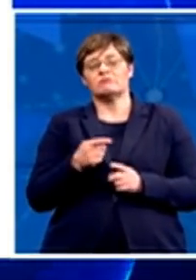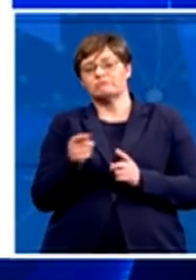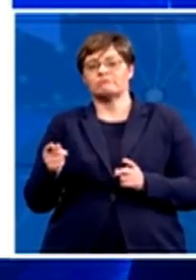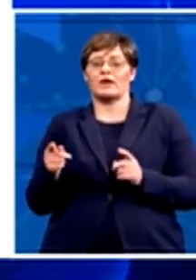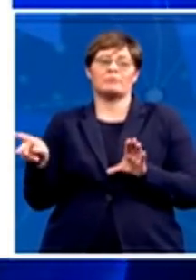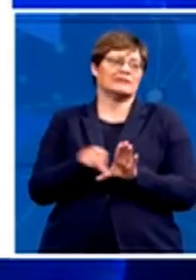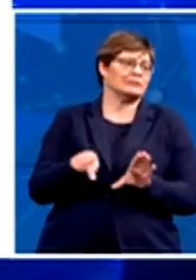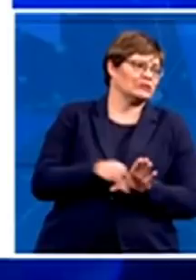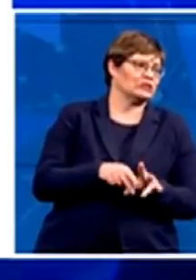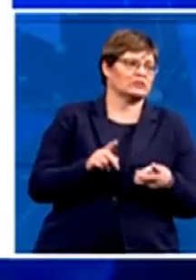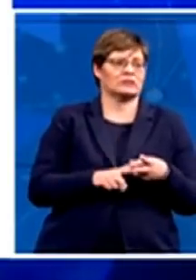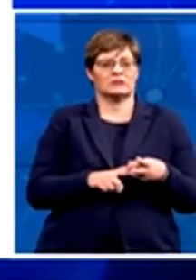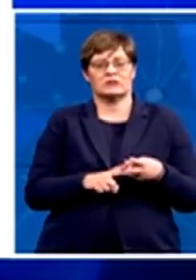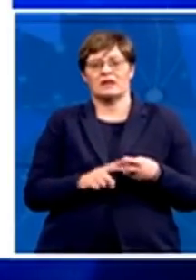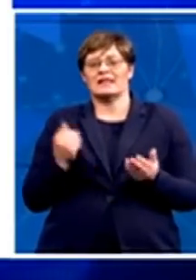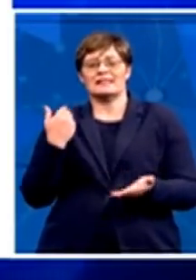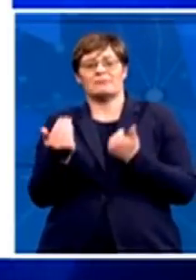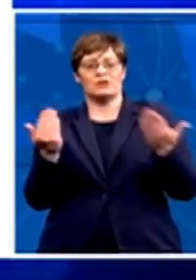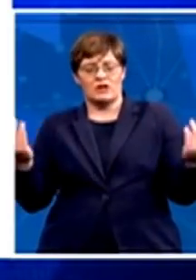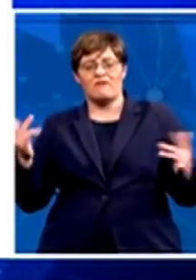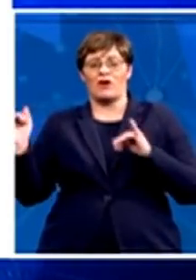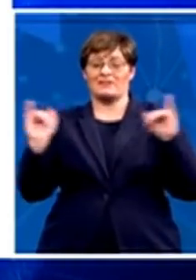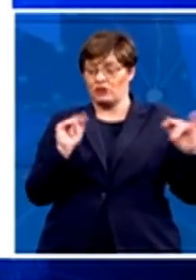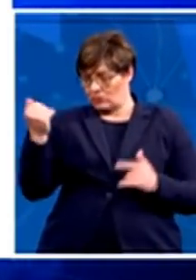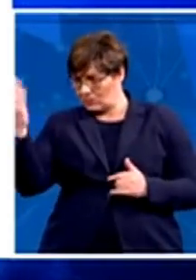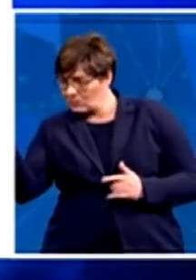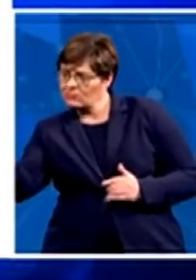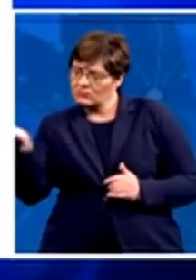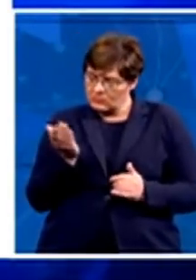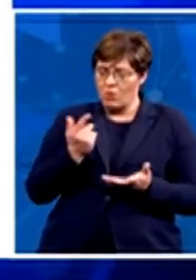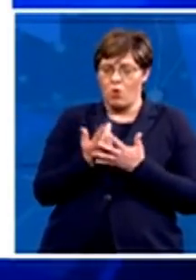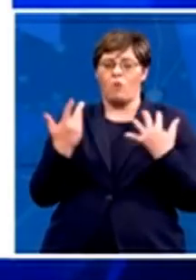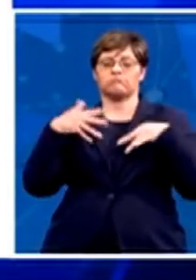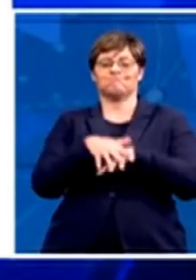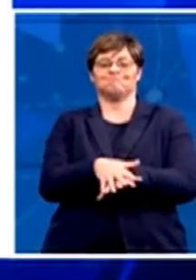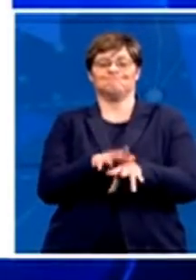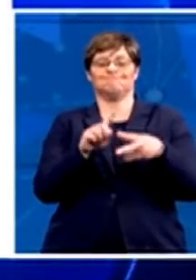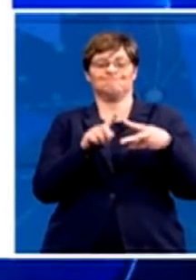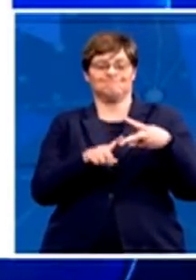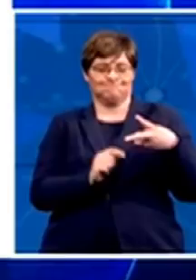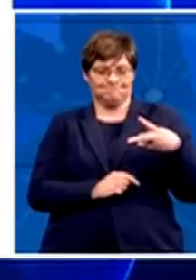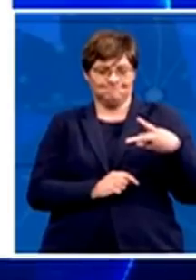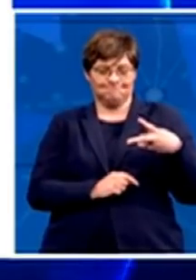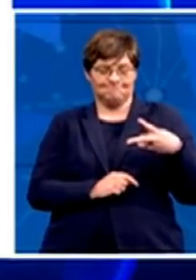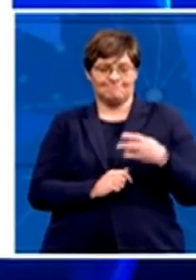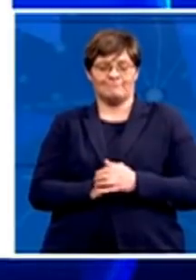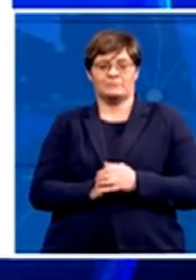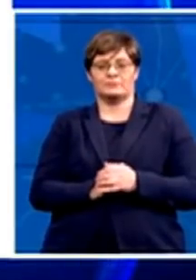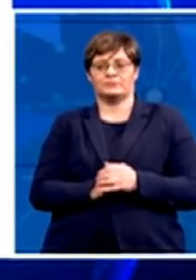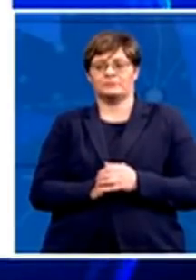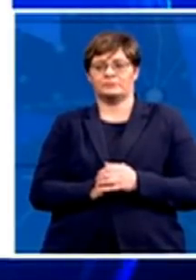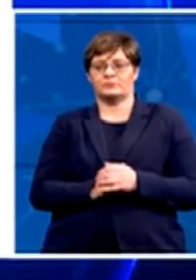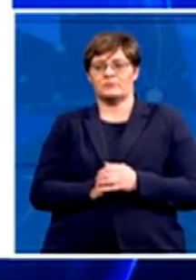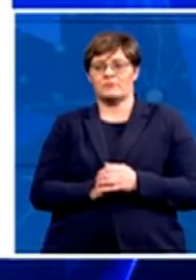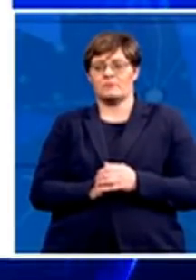by invitation, or a combination of those two. Our advice, Jen, and this again is